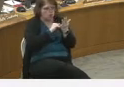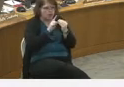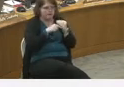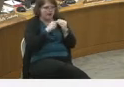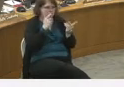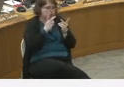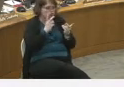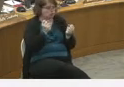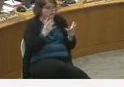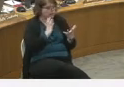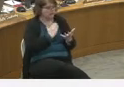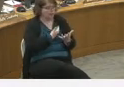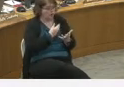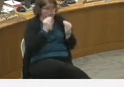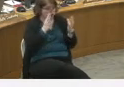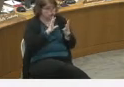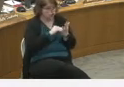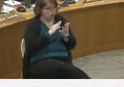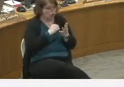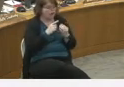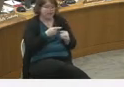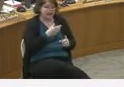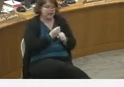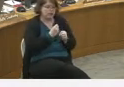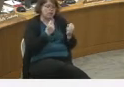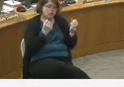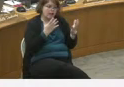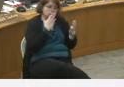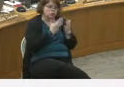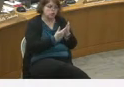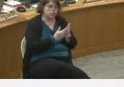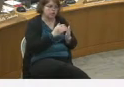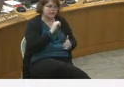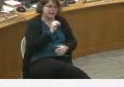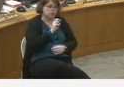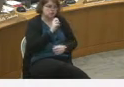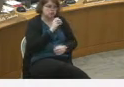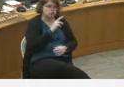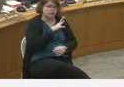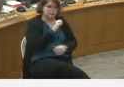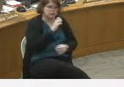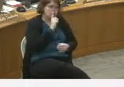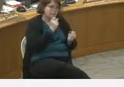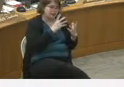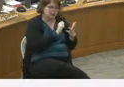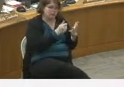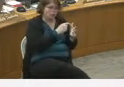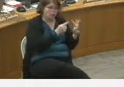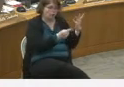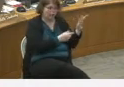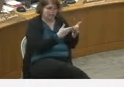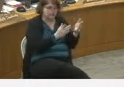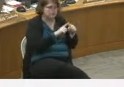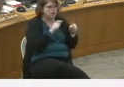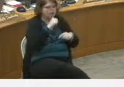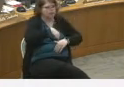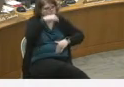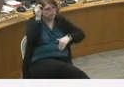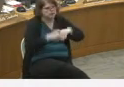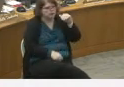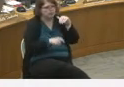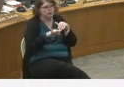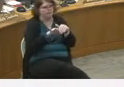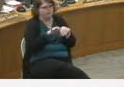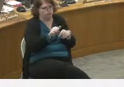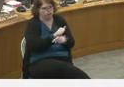teachers work in public schools and they get very good in service on lots of other things but typically they're not going to do the depth of